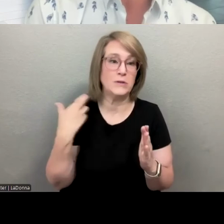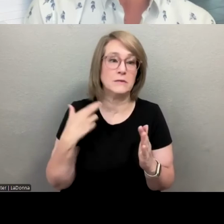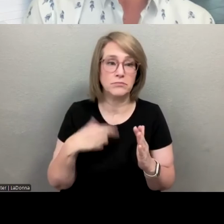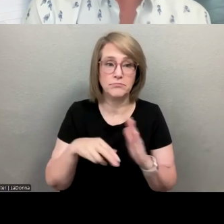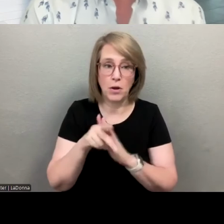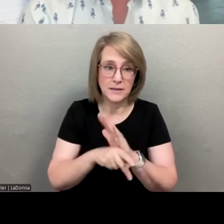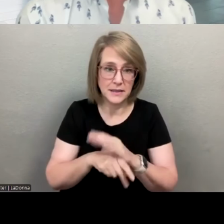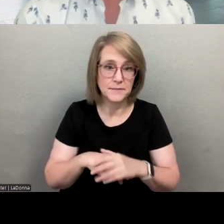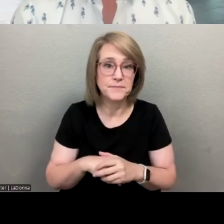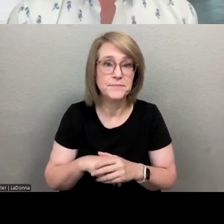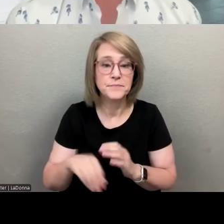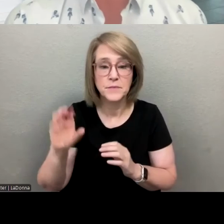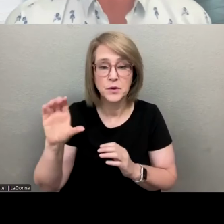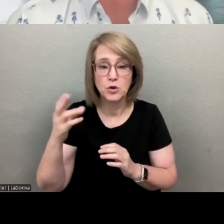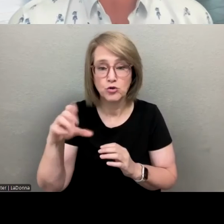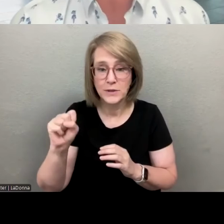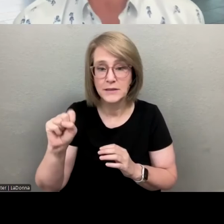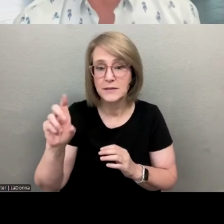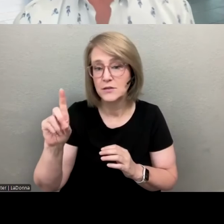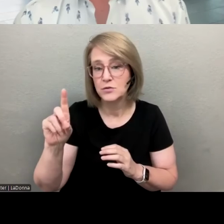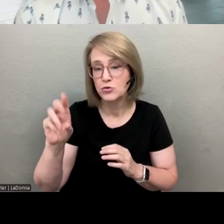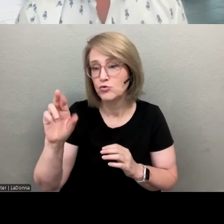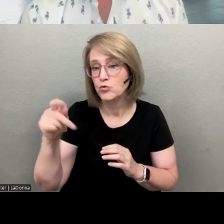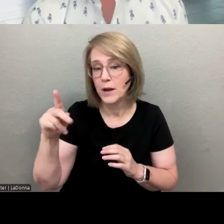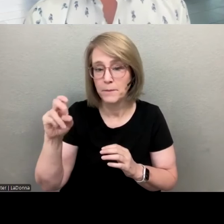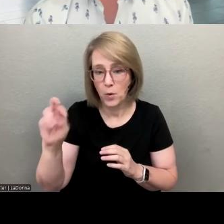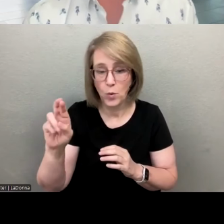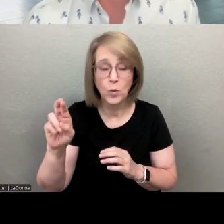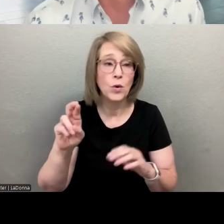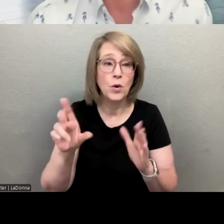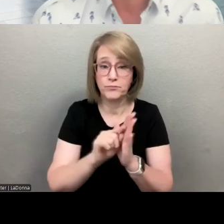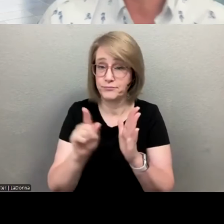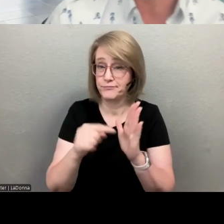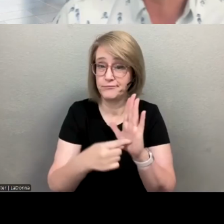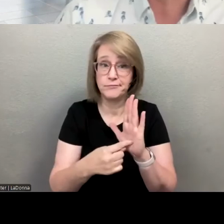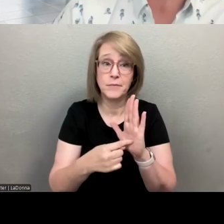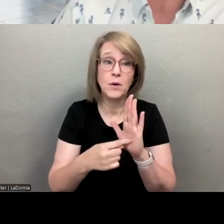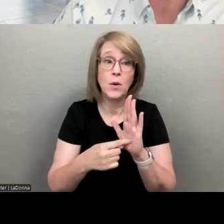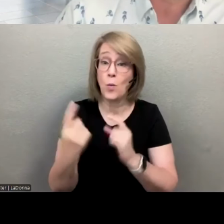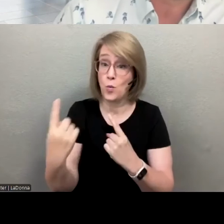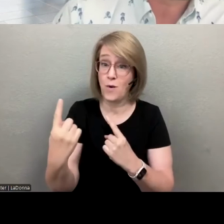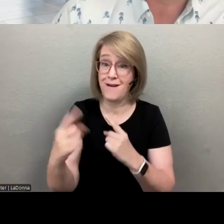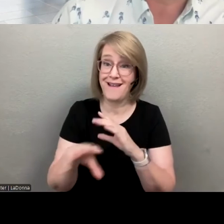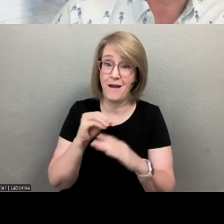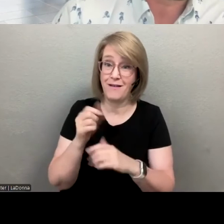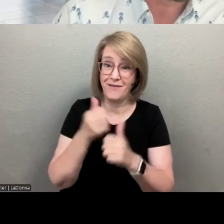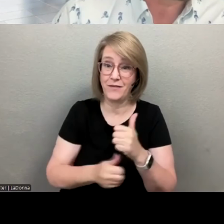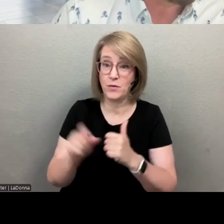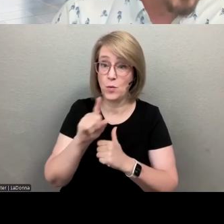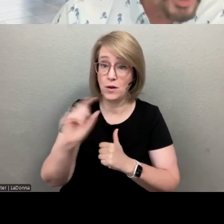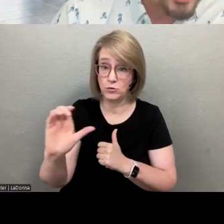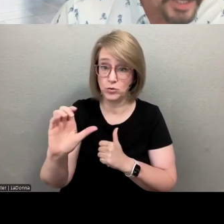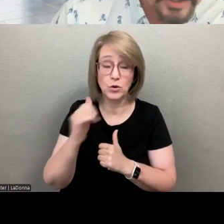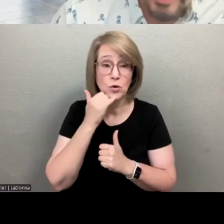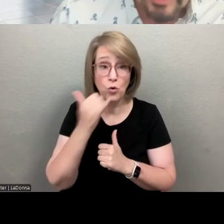that suggested, among many things in the report, that about 1 out of every 100 calls requires an involuntary emergency response. Now,